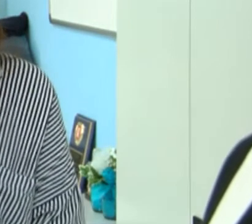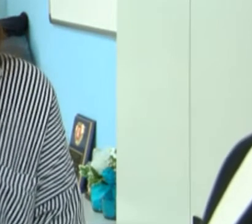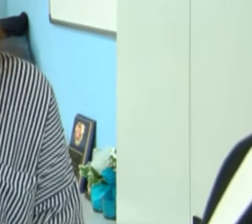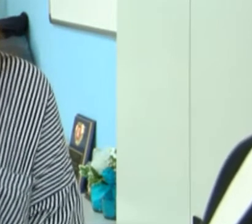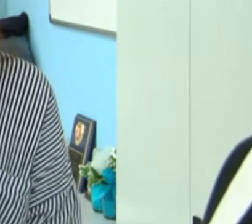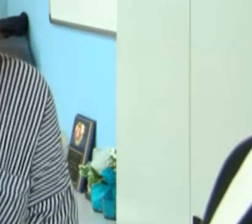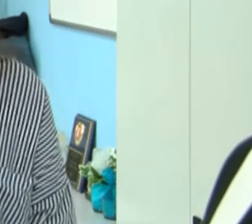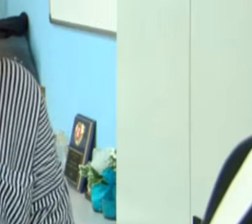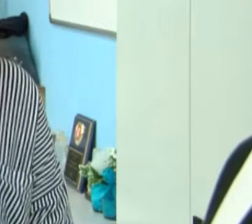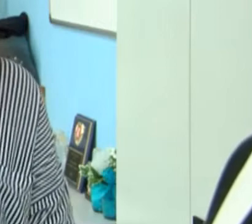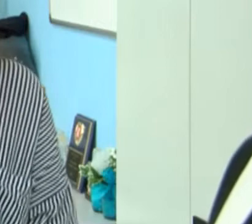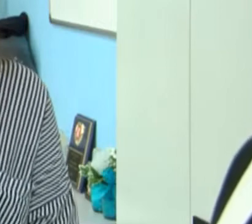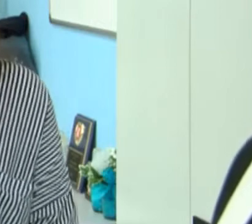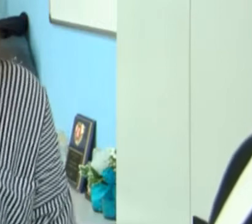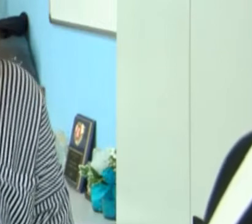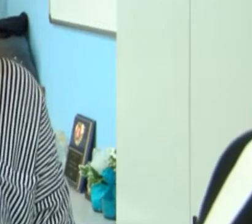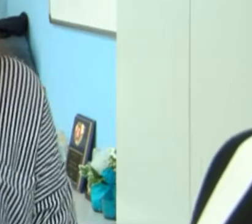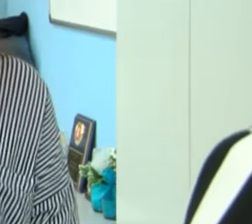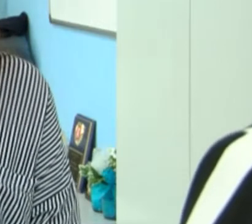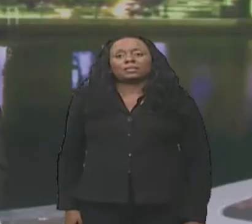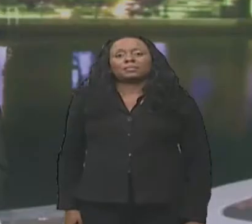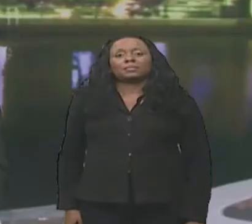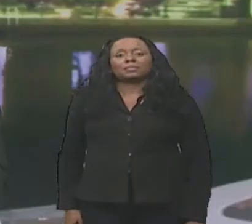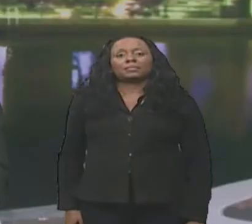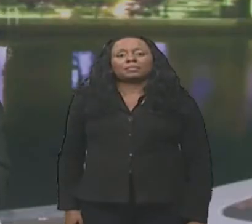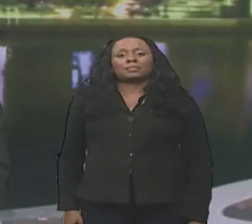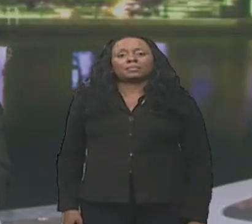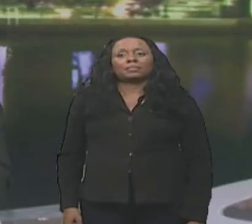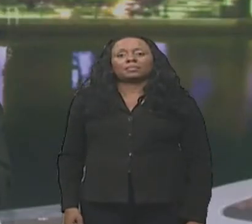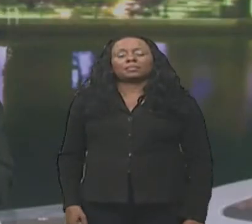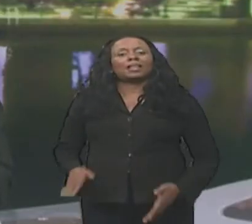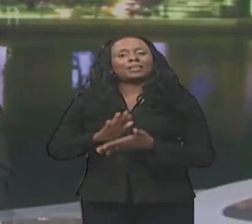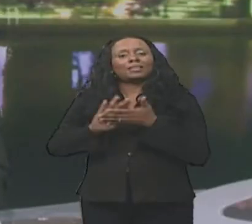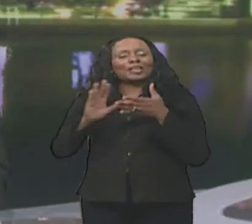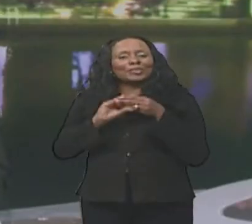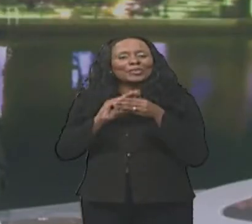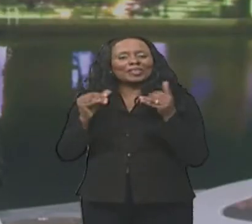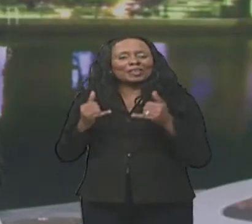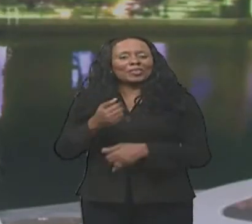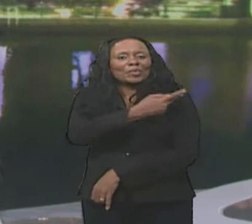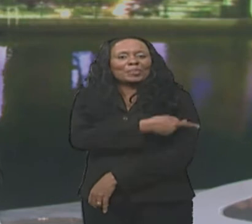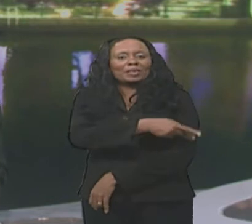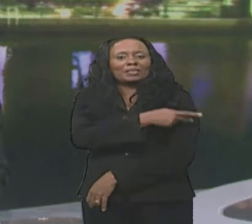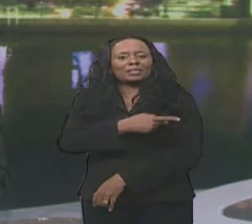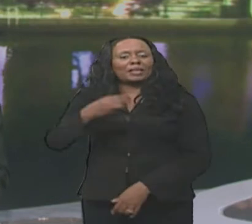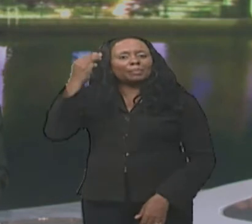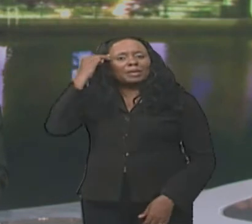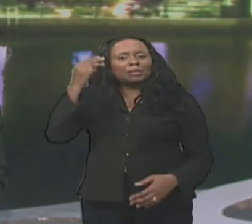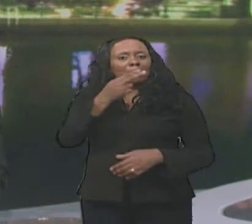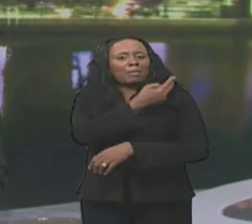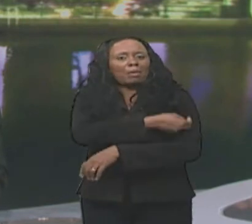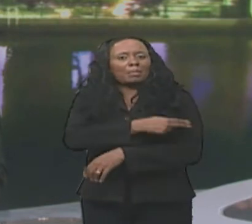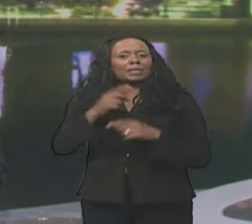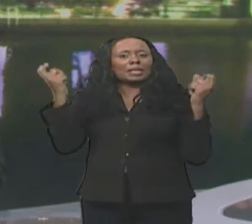to that through Miracle Minutes across the clubs in Barbados. This is a nice story. Patients at the psychiatric hospital were able to